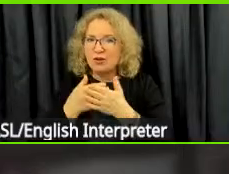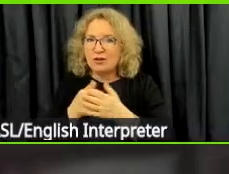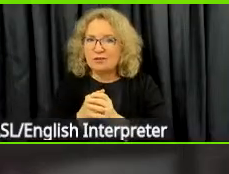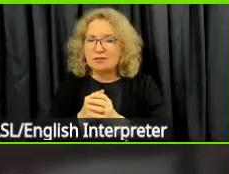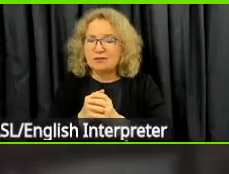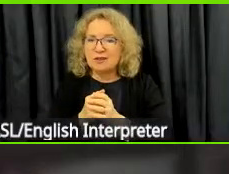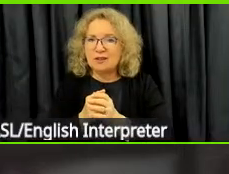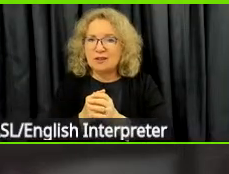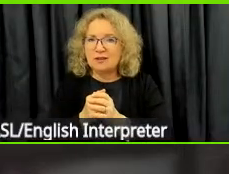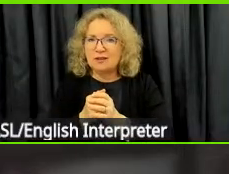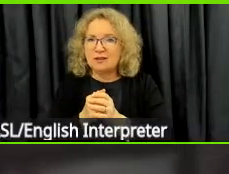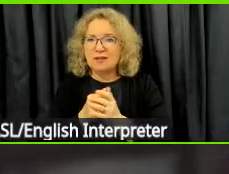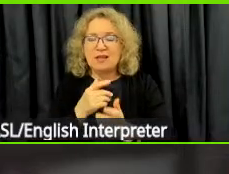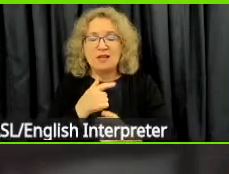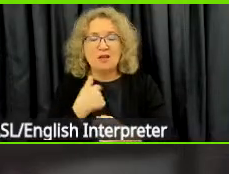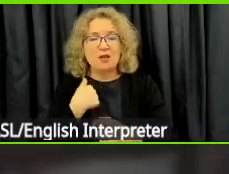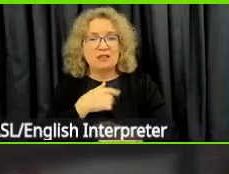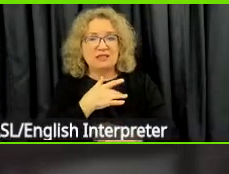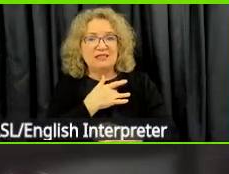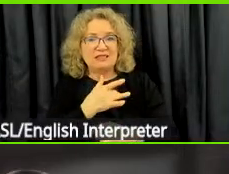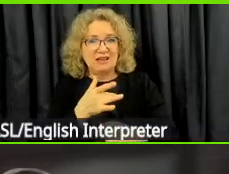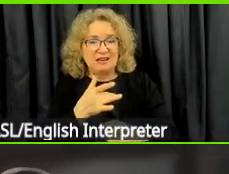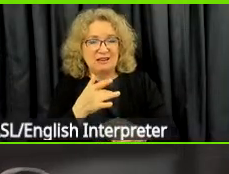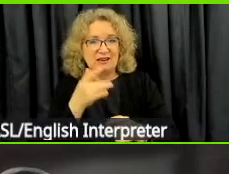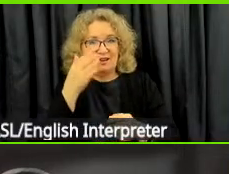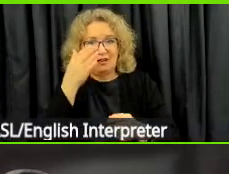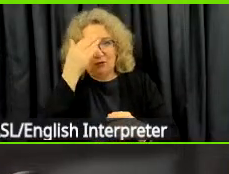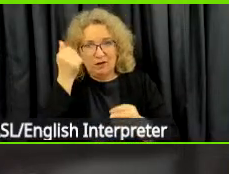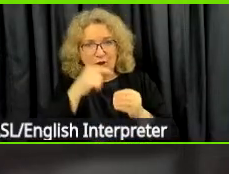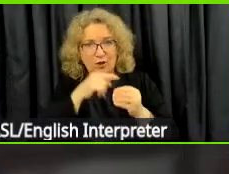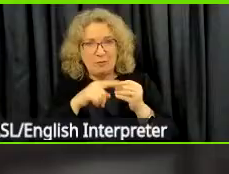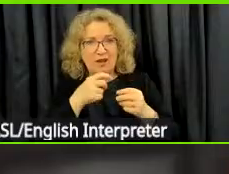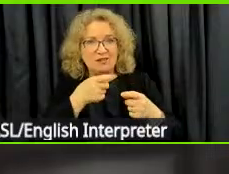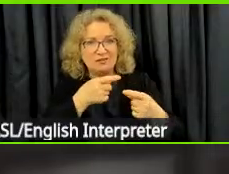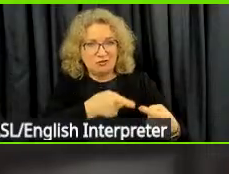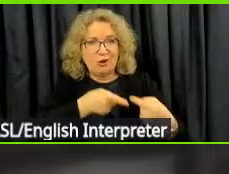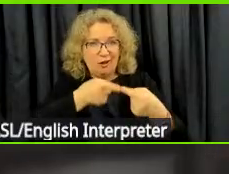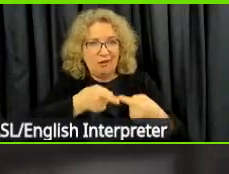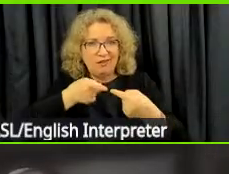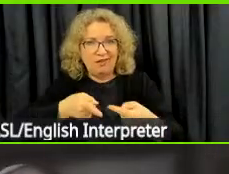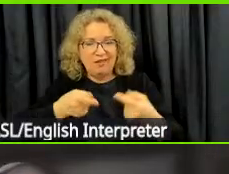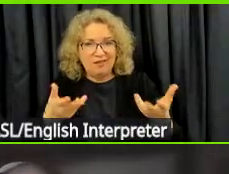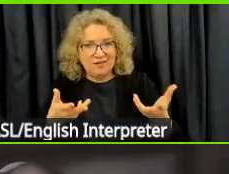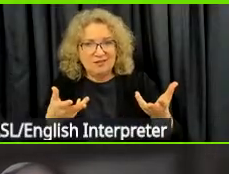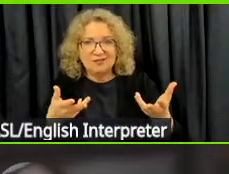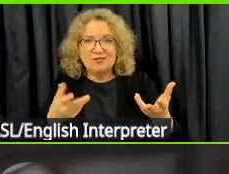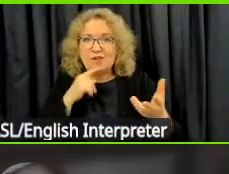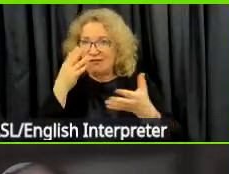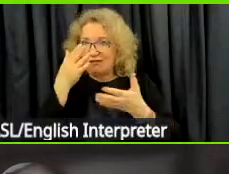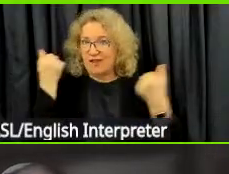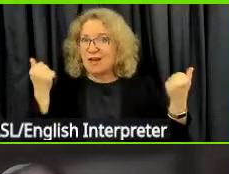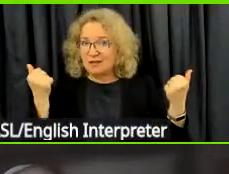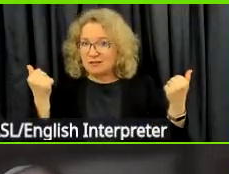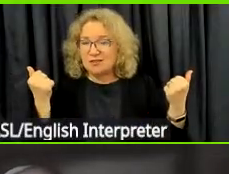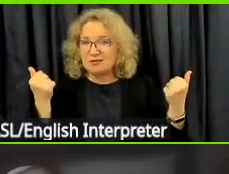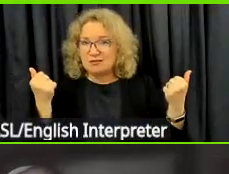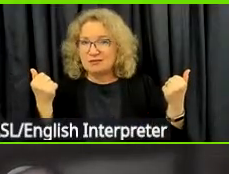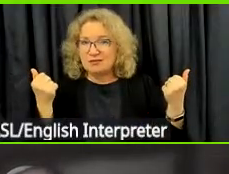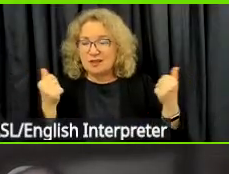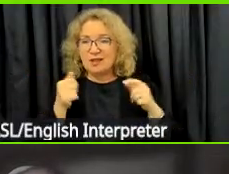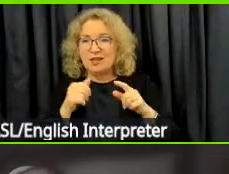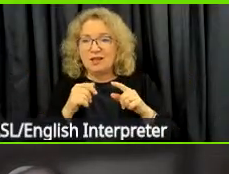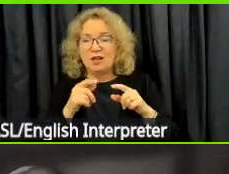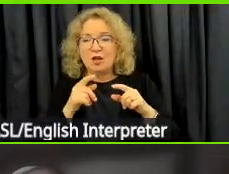that we went through over that 5-year period. You really do. But you all